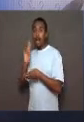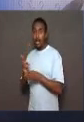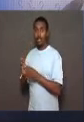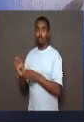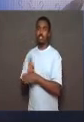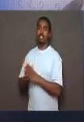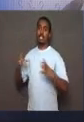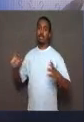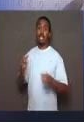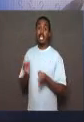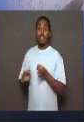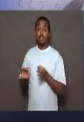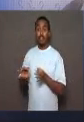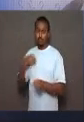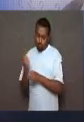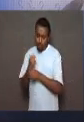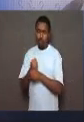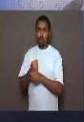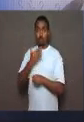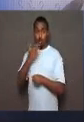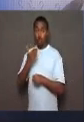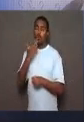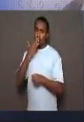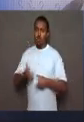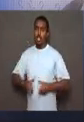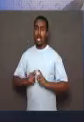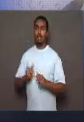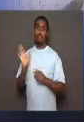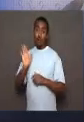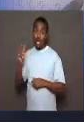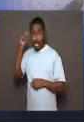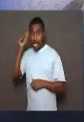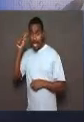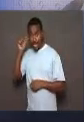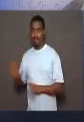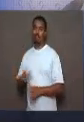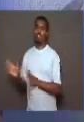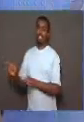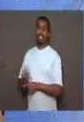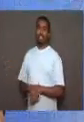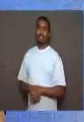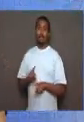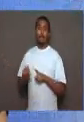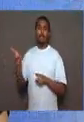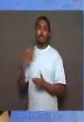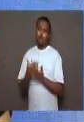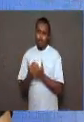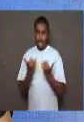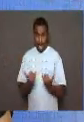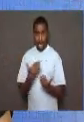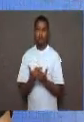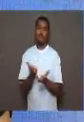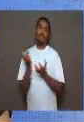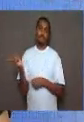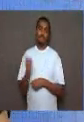business. If he works hard, he will make a good life for himself. But he wants